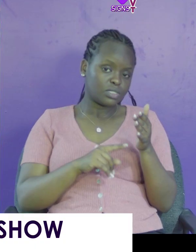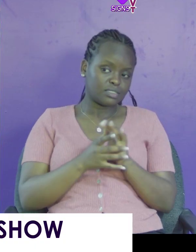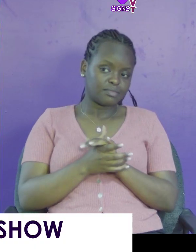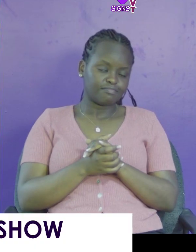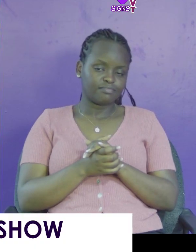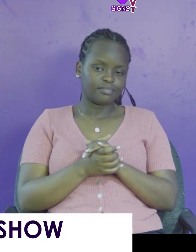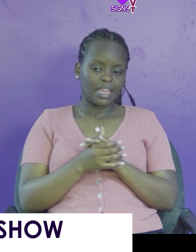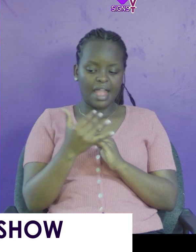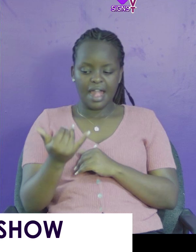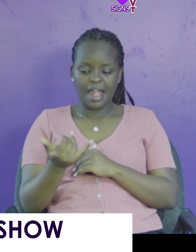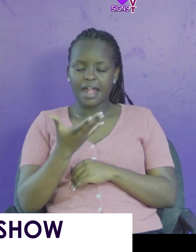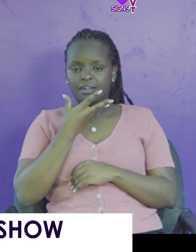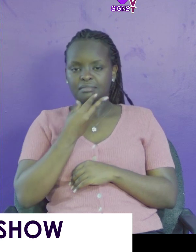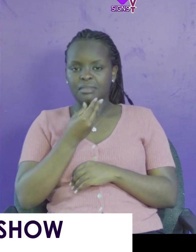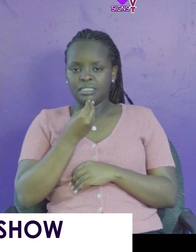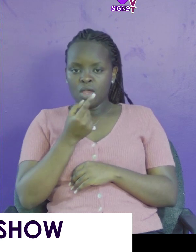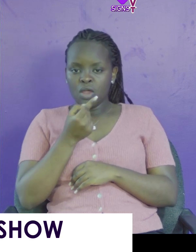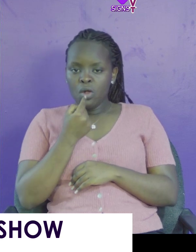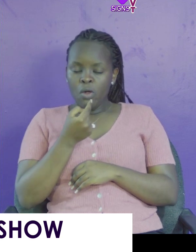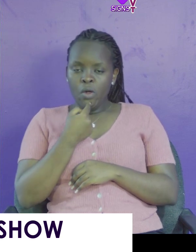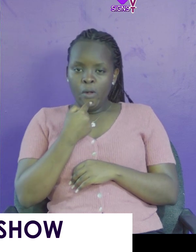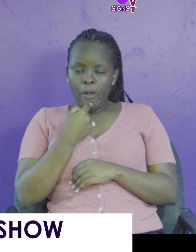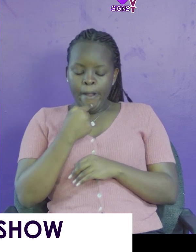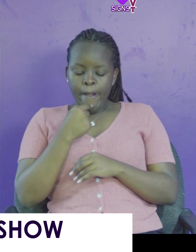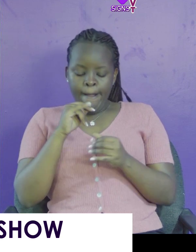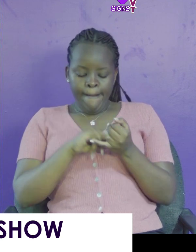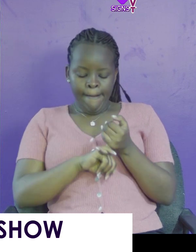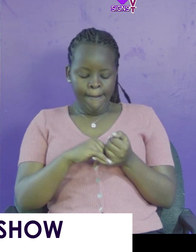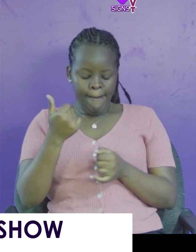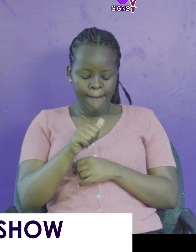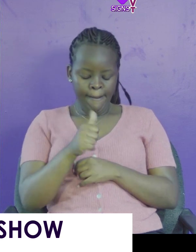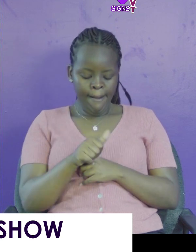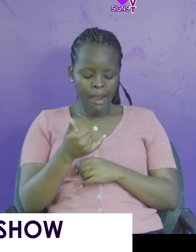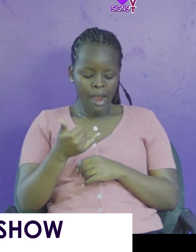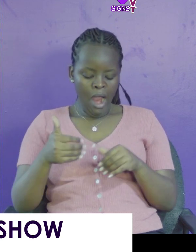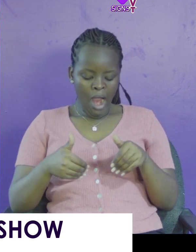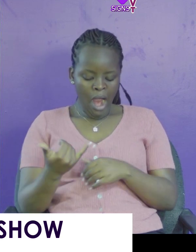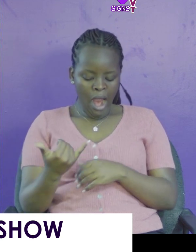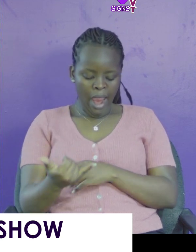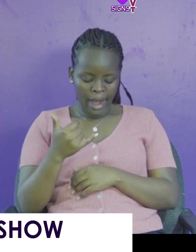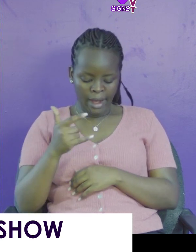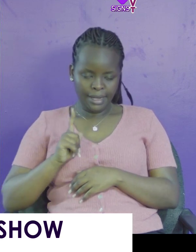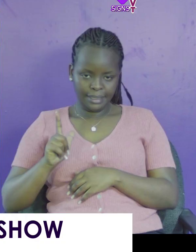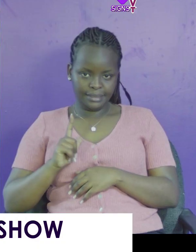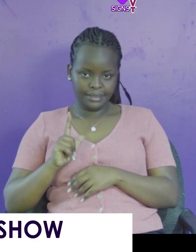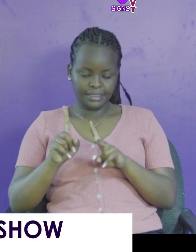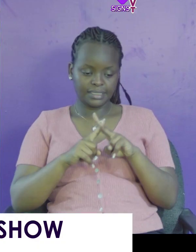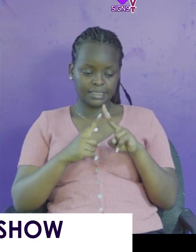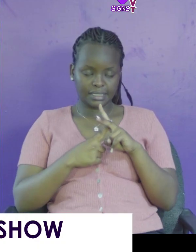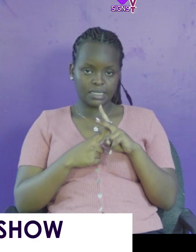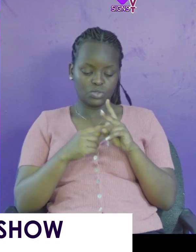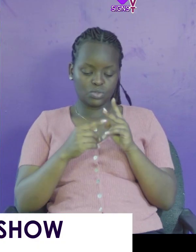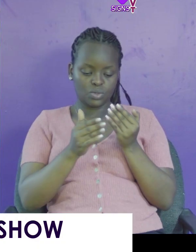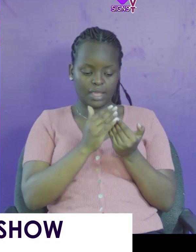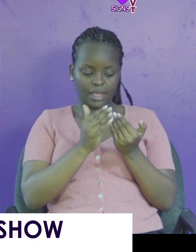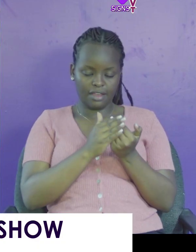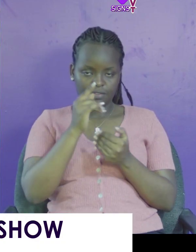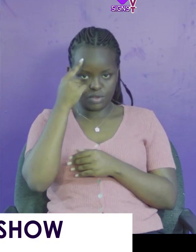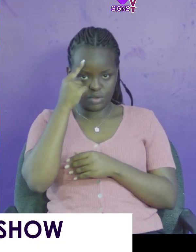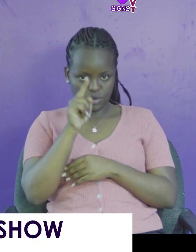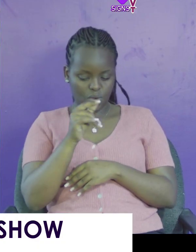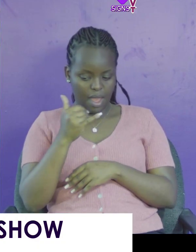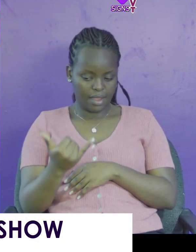a young man who has not married. So the young lady will begin to nurture you, a young